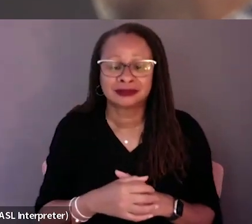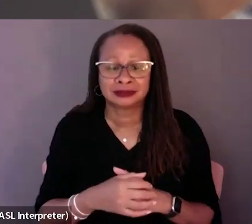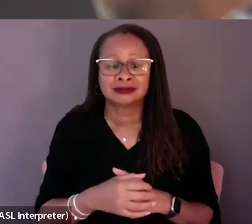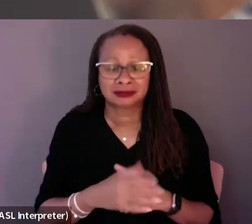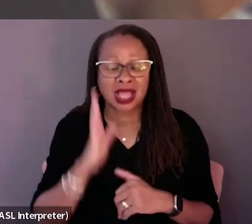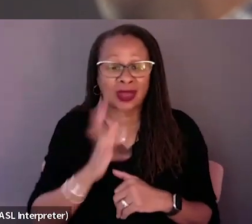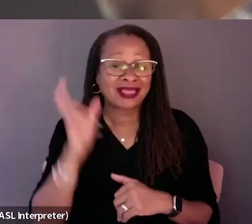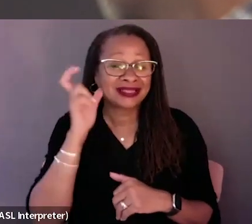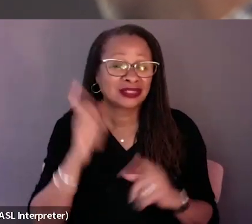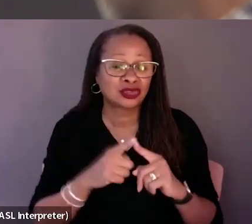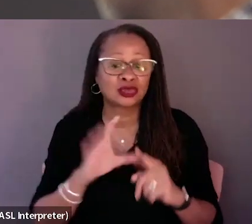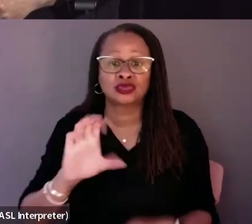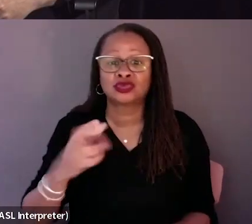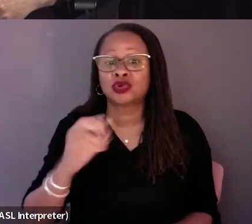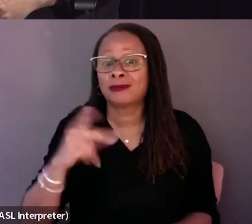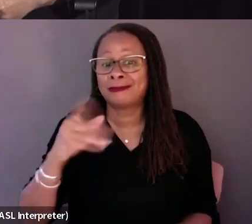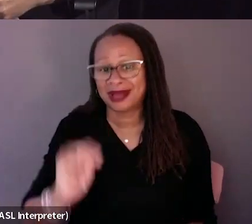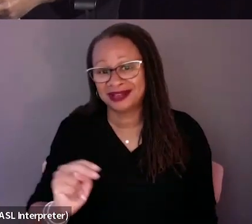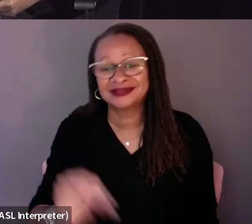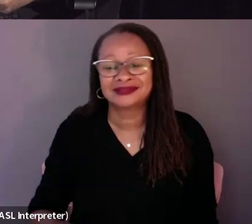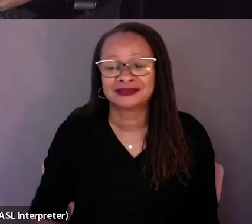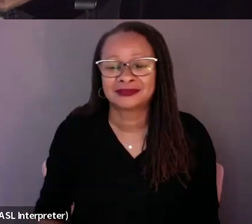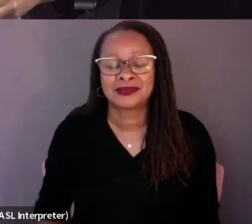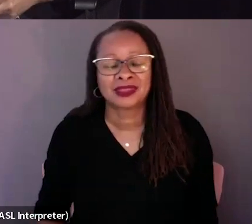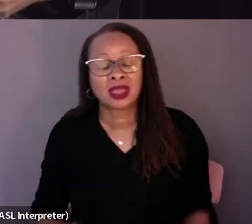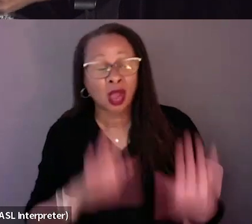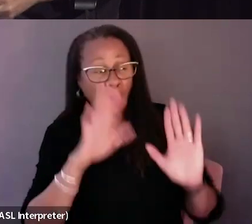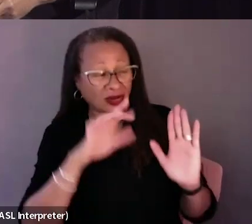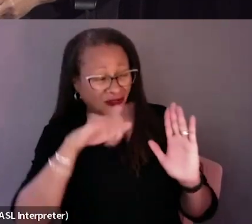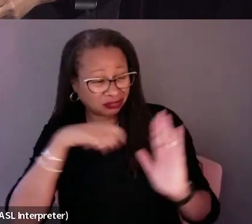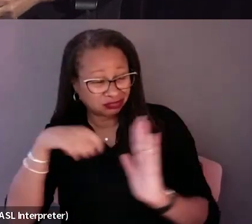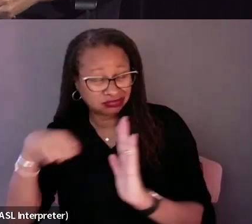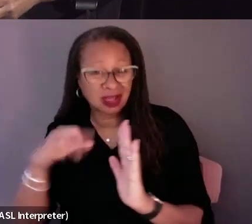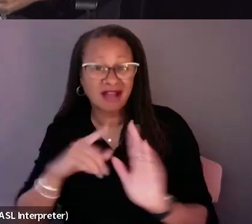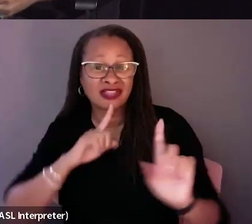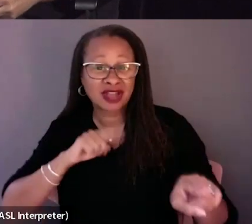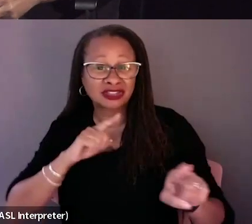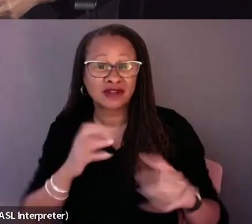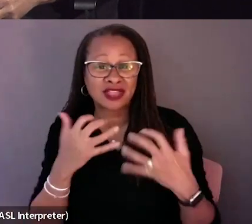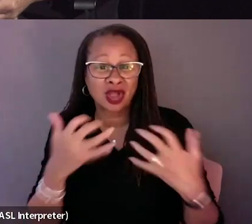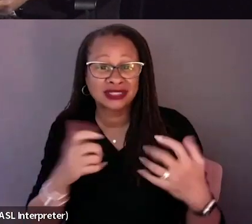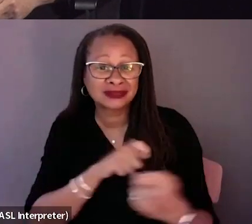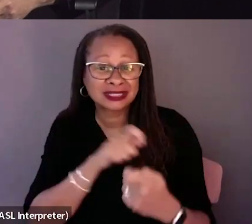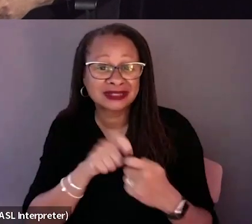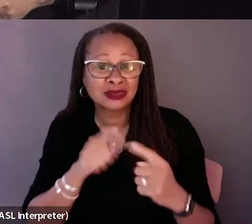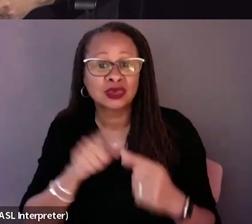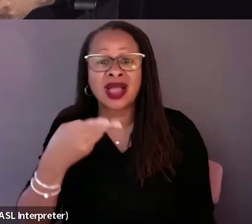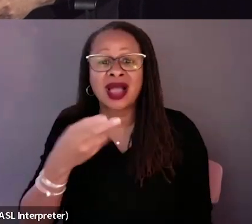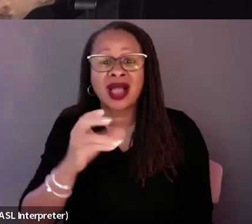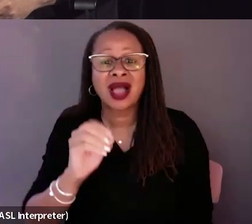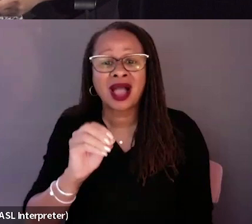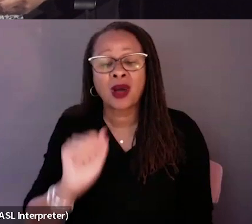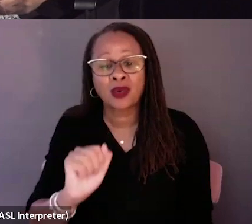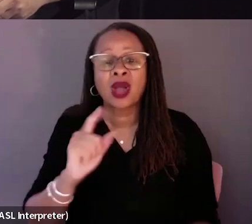listen to some Chopin music. Well, they're wonderful shots of the reaction of the audience, in particular to How, when